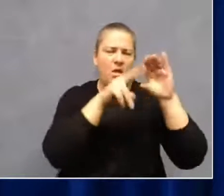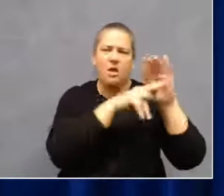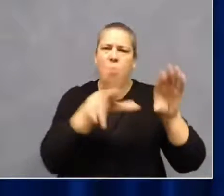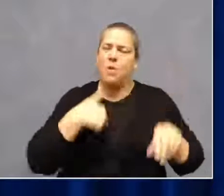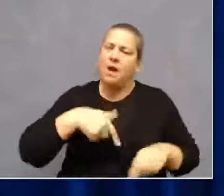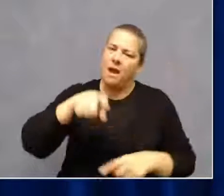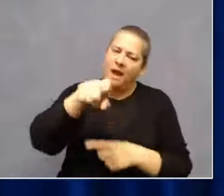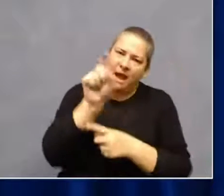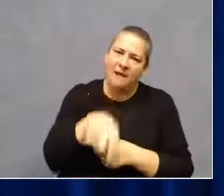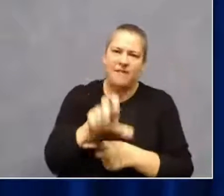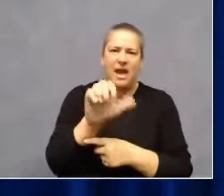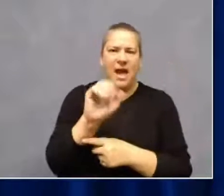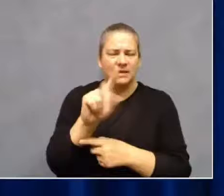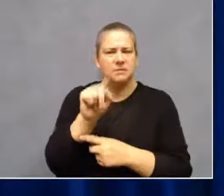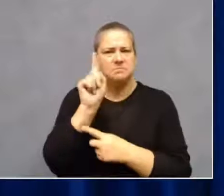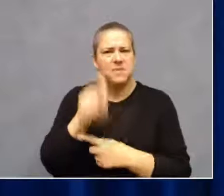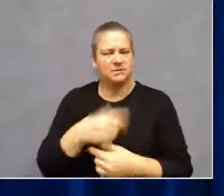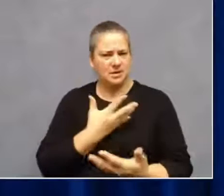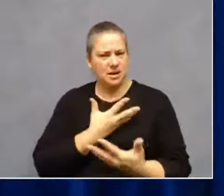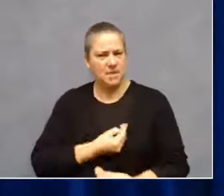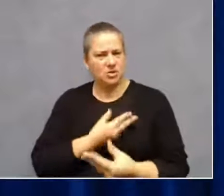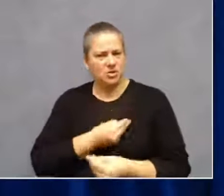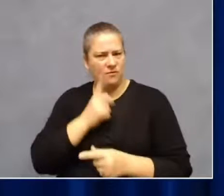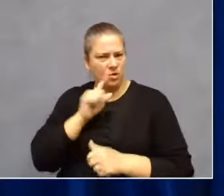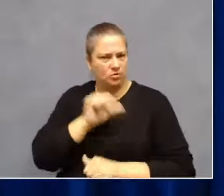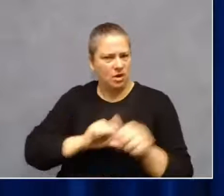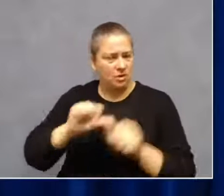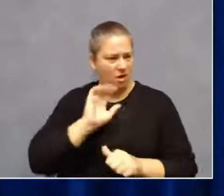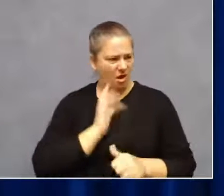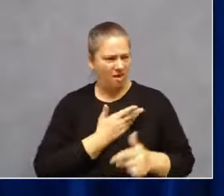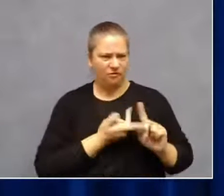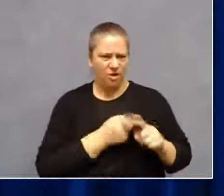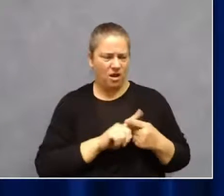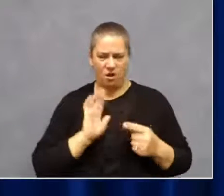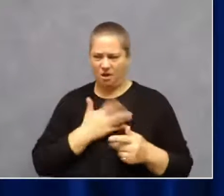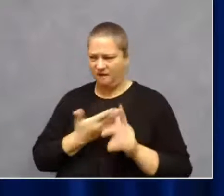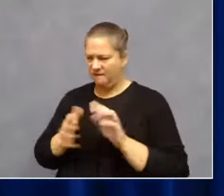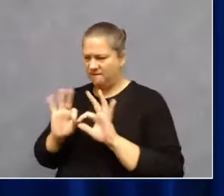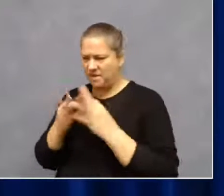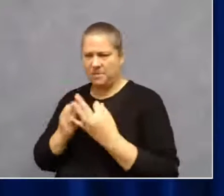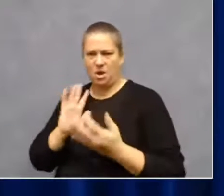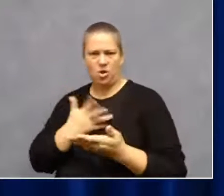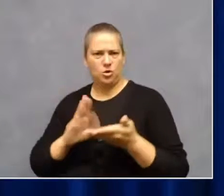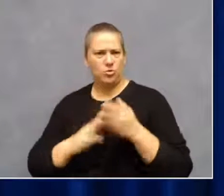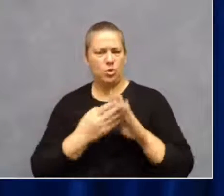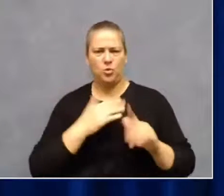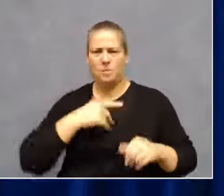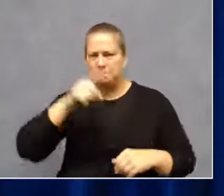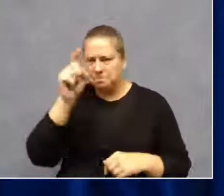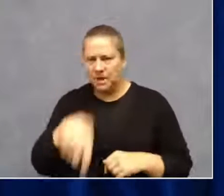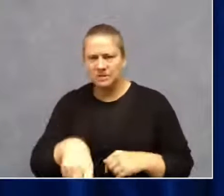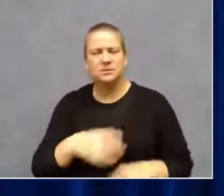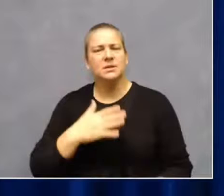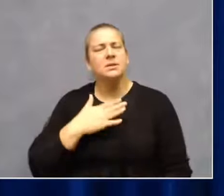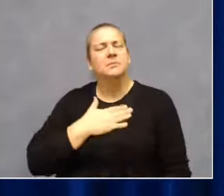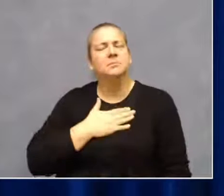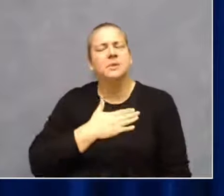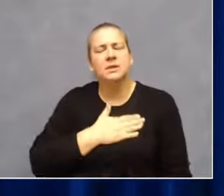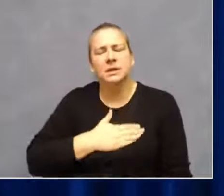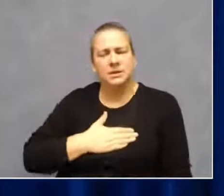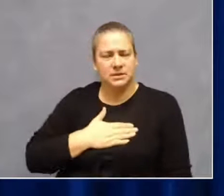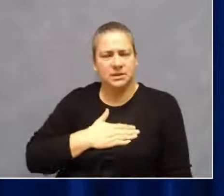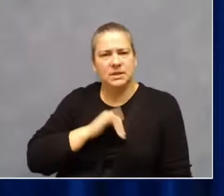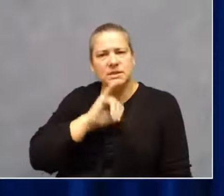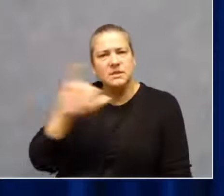with compassion for our families, friends, and communities. Please stay home if you are